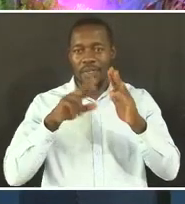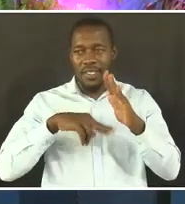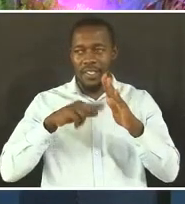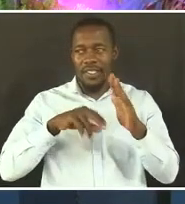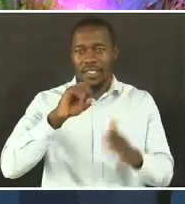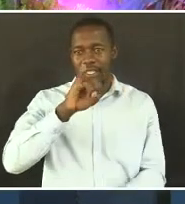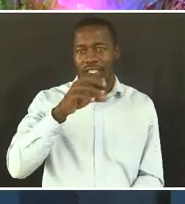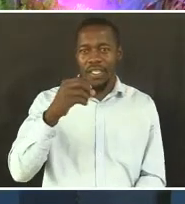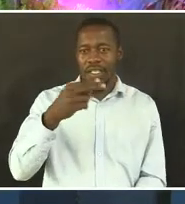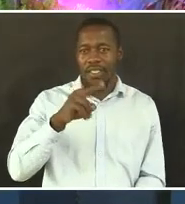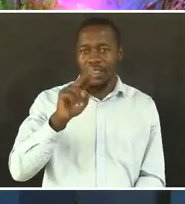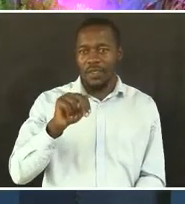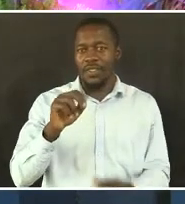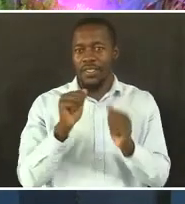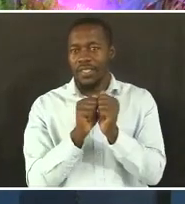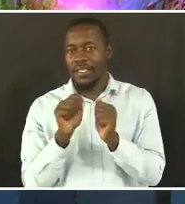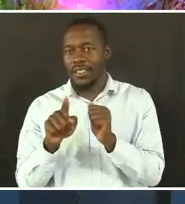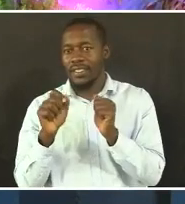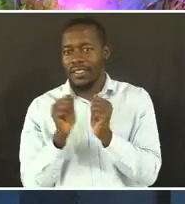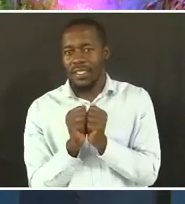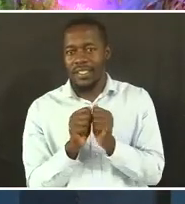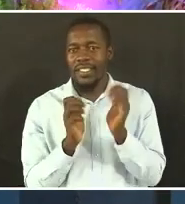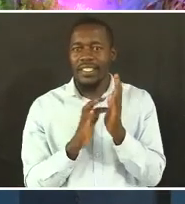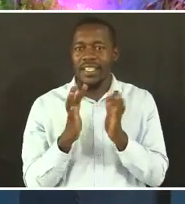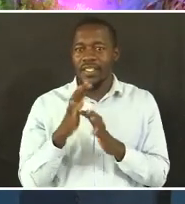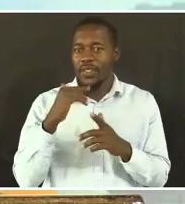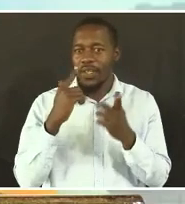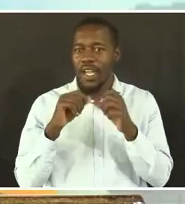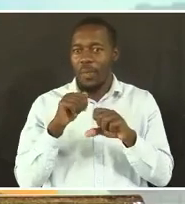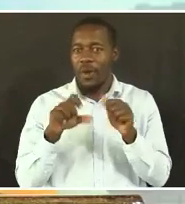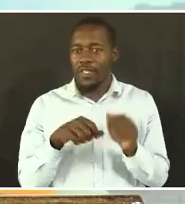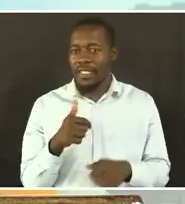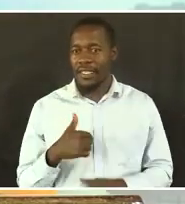verses 1, Jesus started talking about, I am the good shepherd.